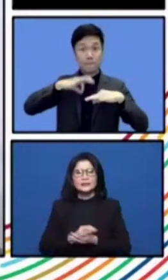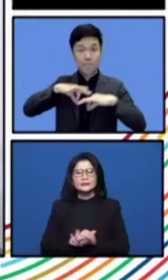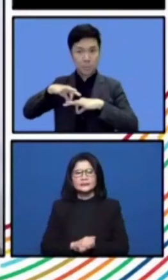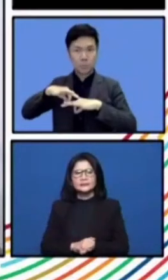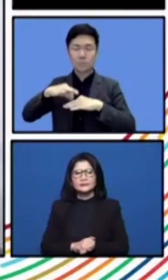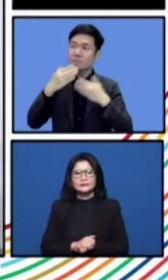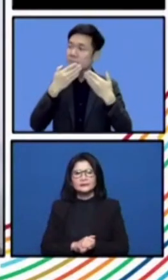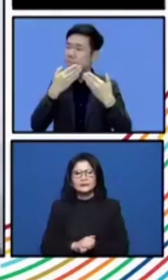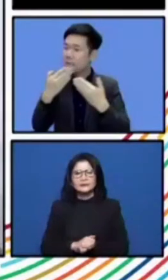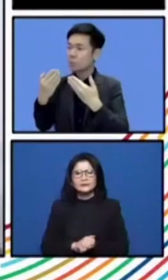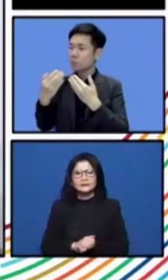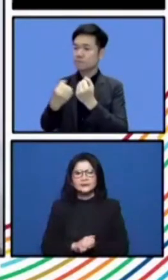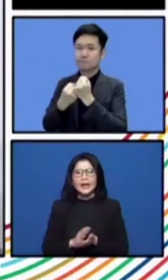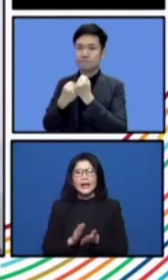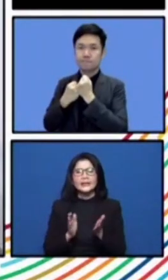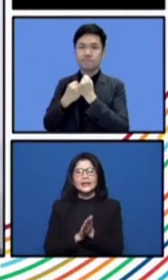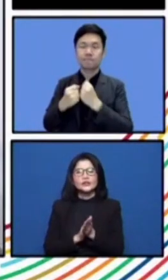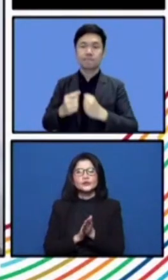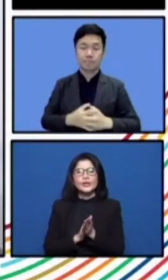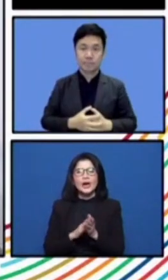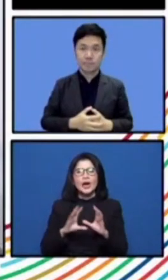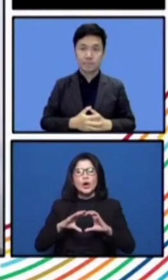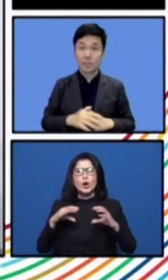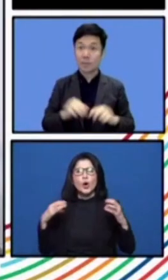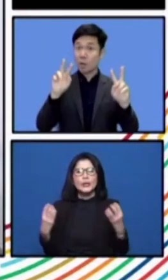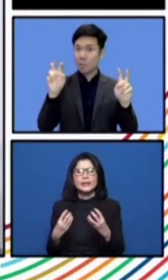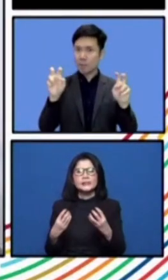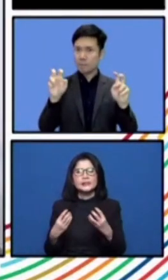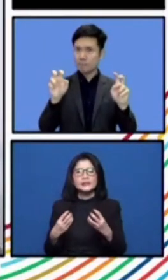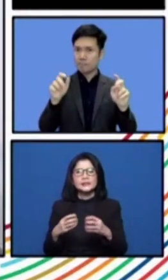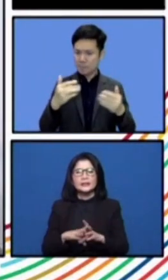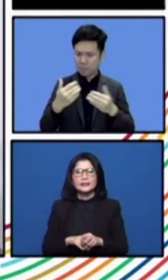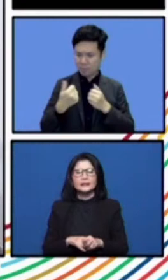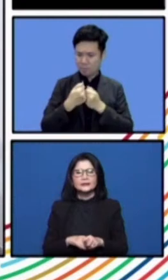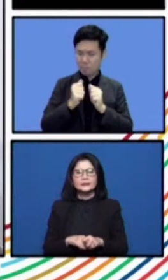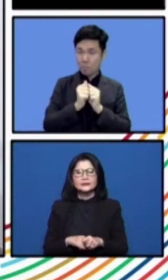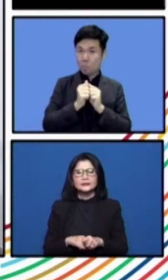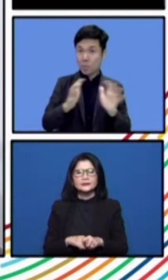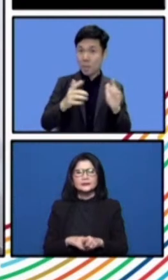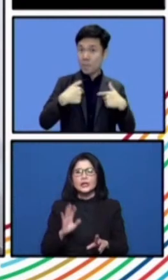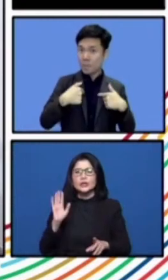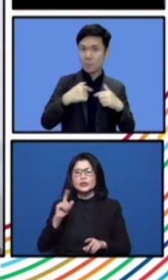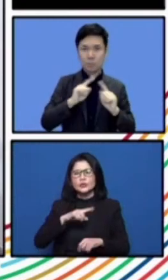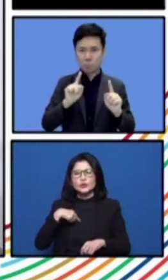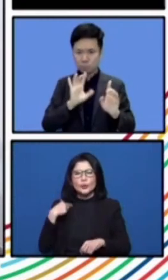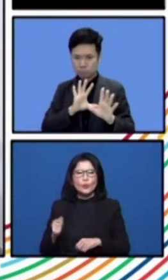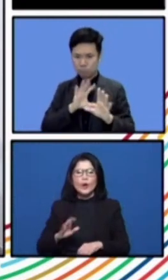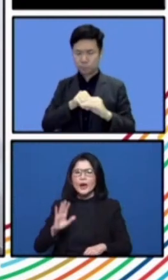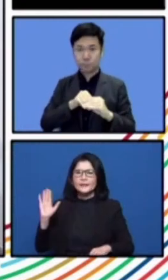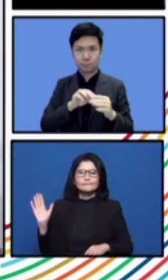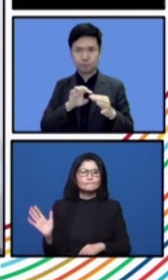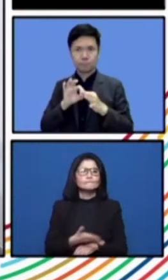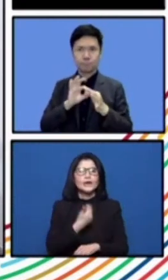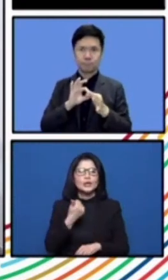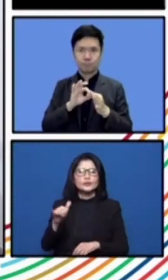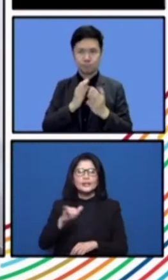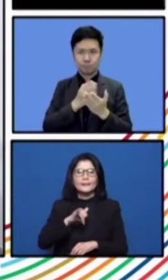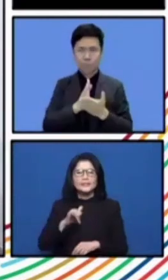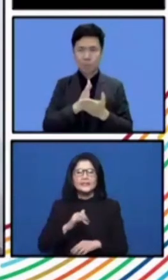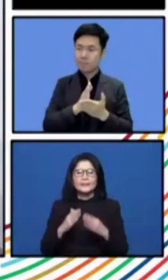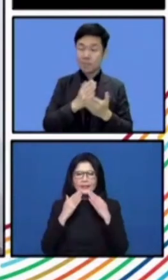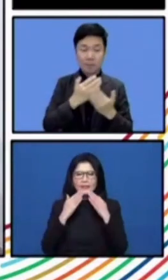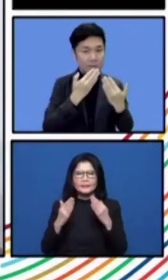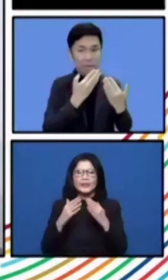nothing about us with us united we stand for our rights thank you disability organizers and partners